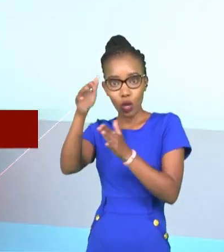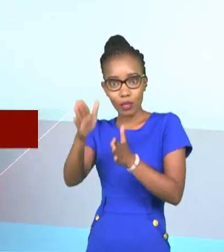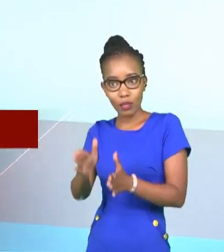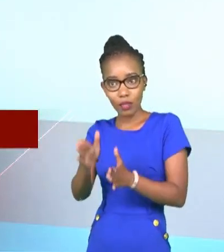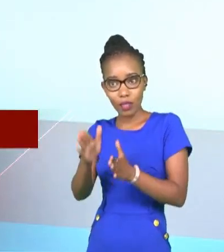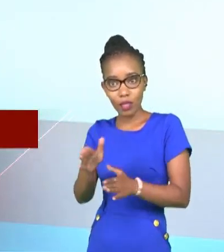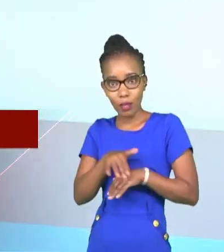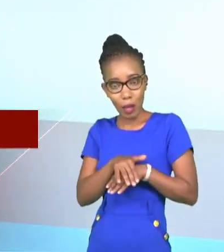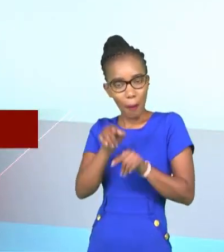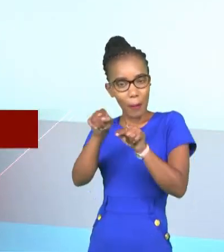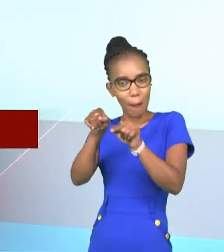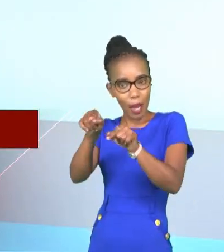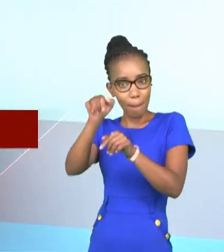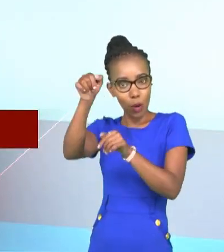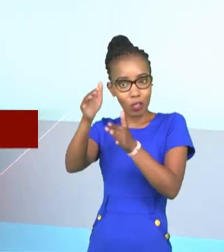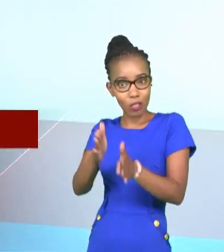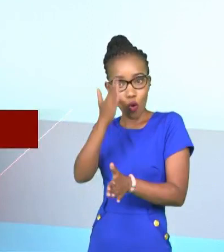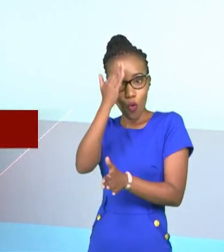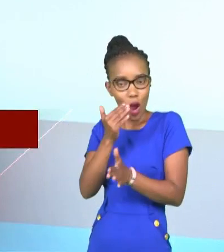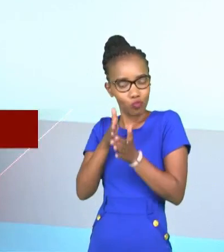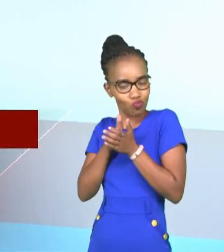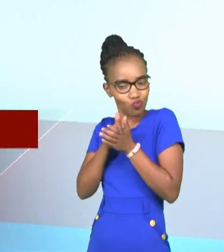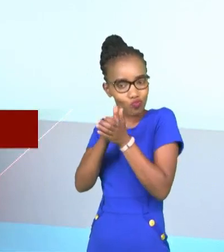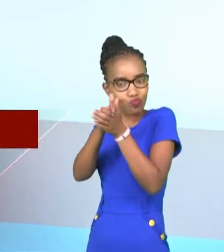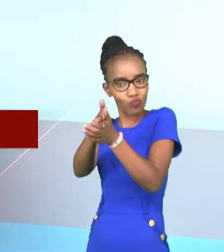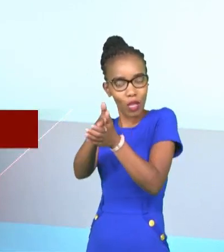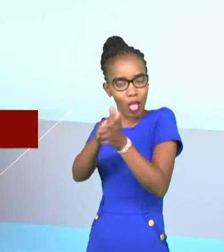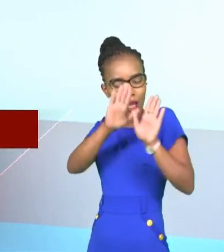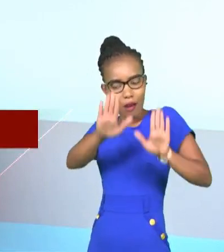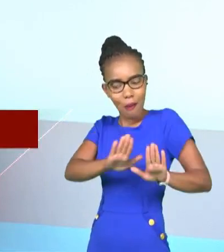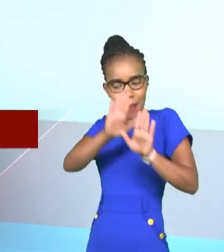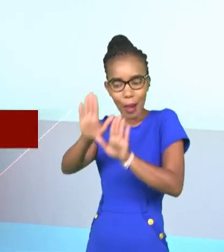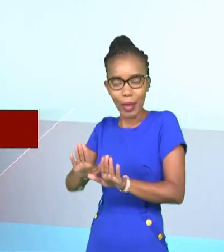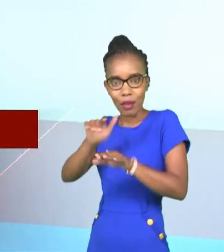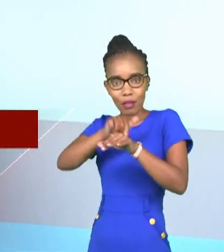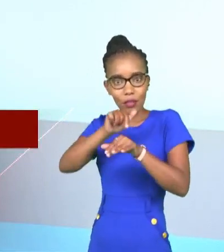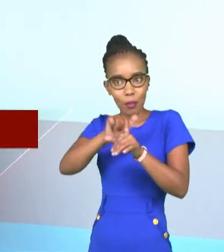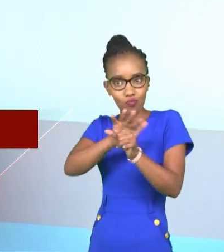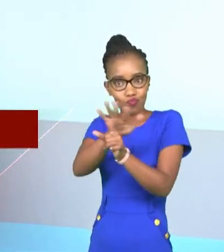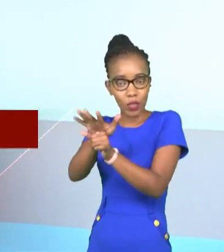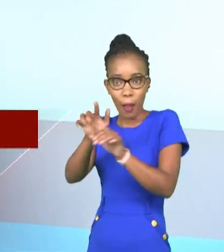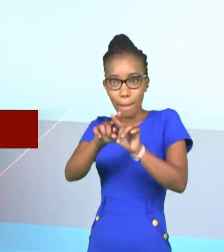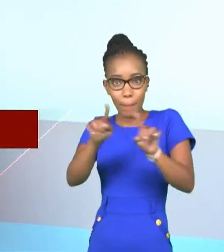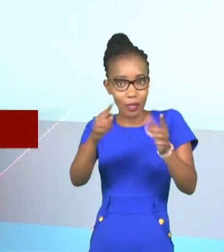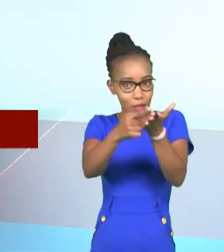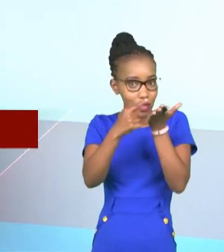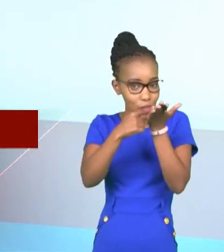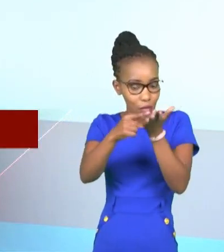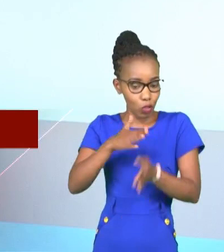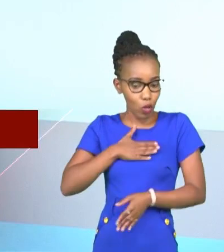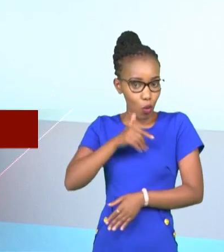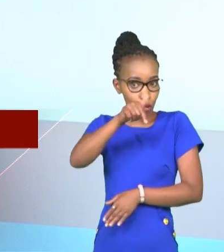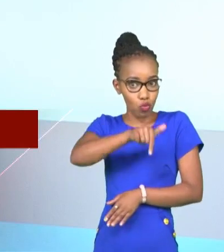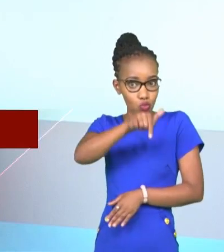time where they have been blamed for leading huge mass gatherings despite the onset of the pandemic. However, on our discussion tonight, we will